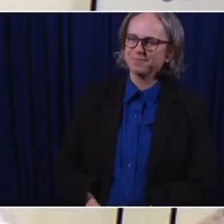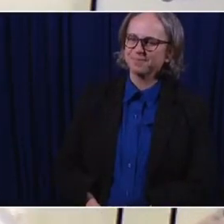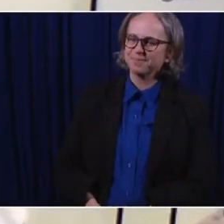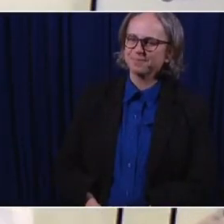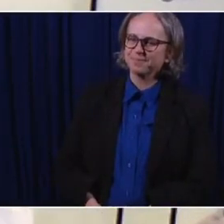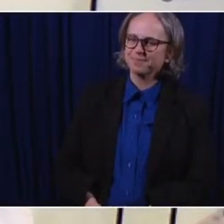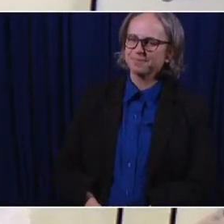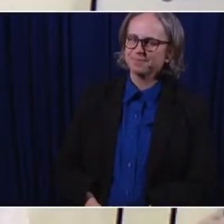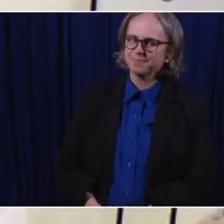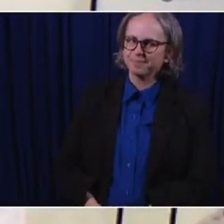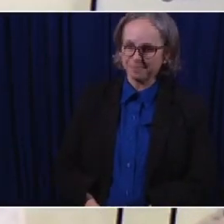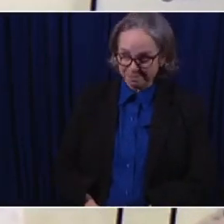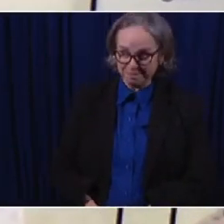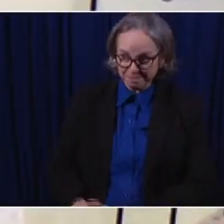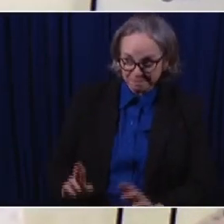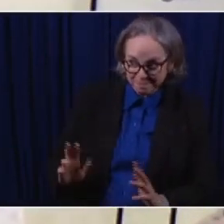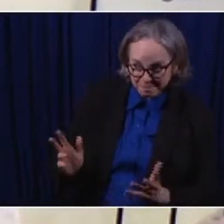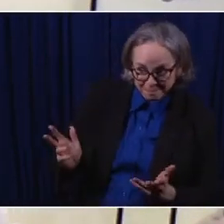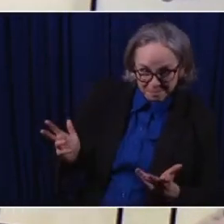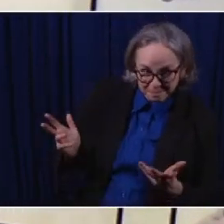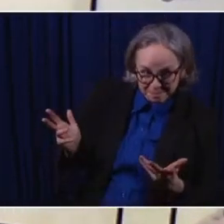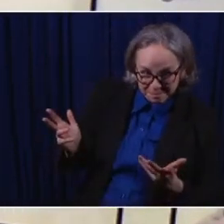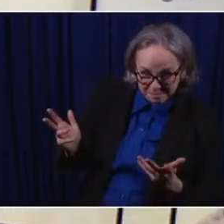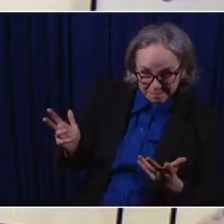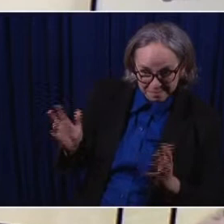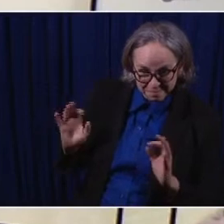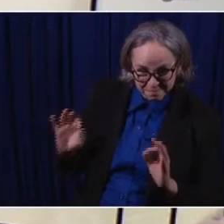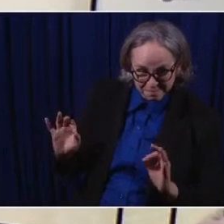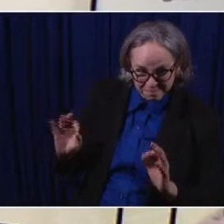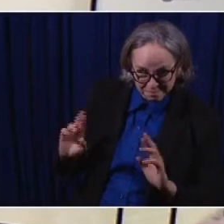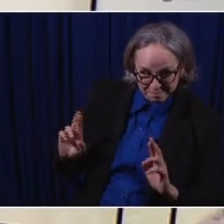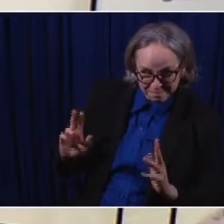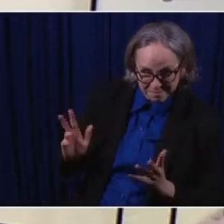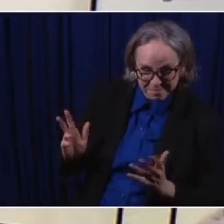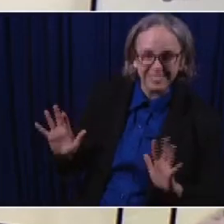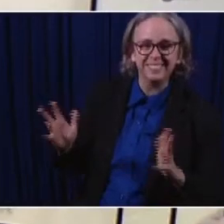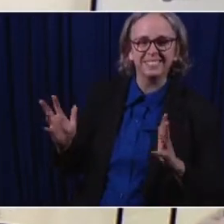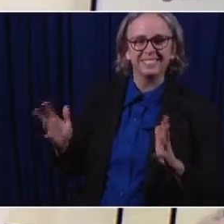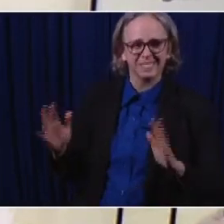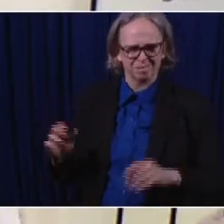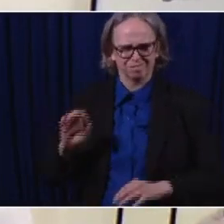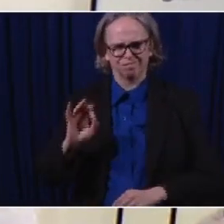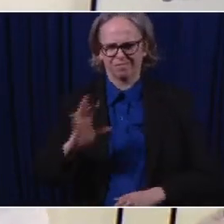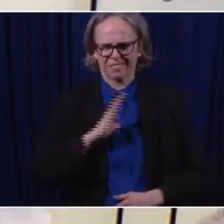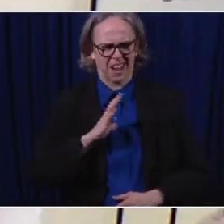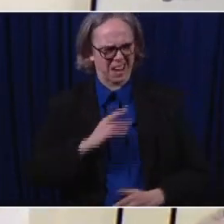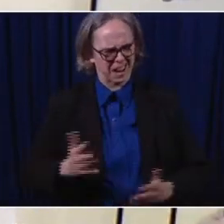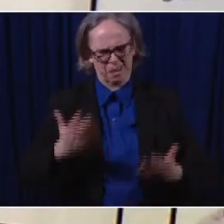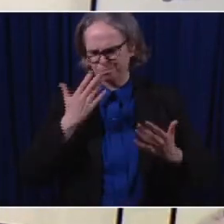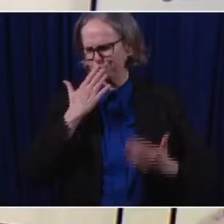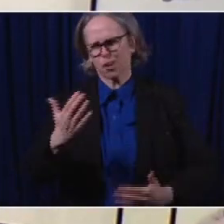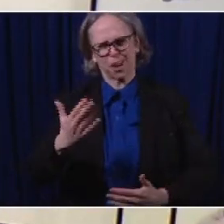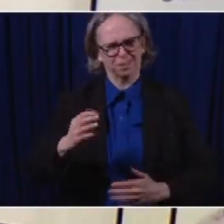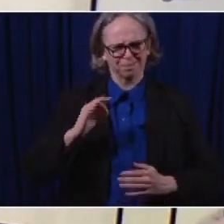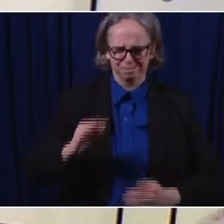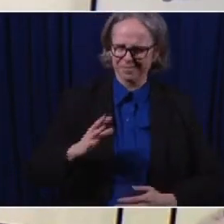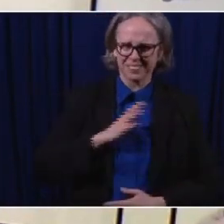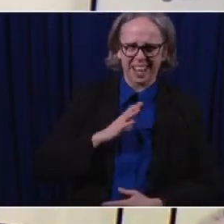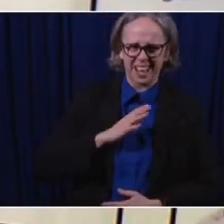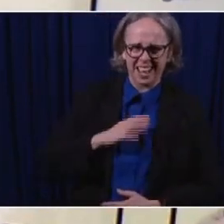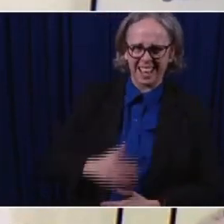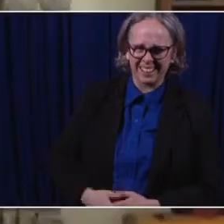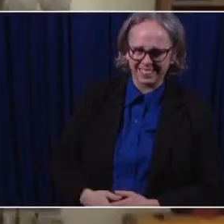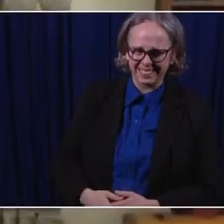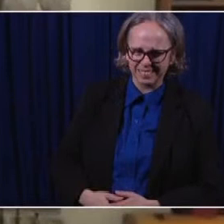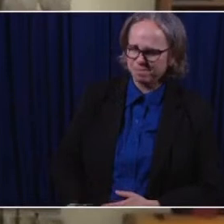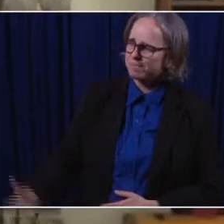All right. Dr. Fall says he's doing okay, right? Oh yeah, I'm doing okay. Well, we thank